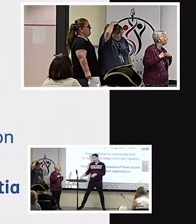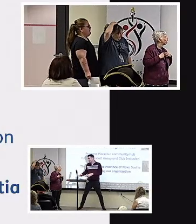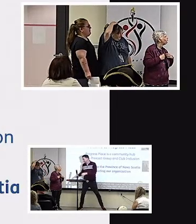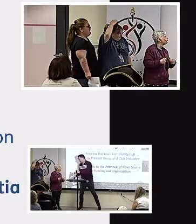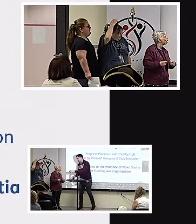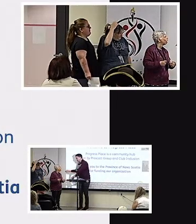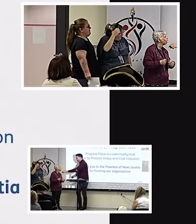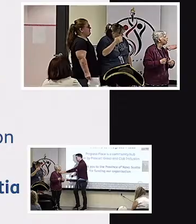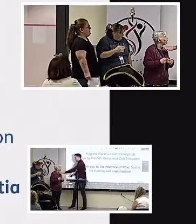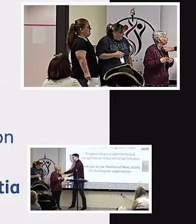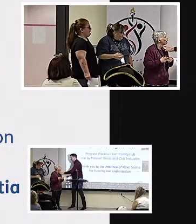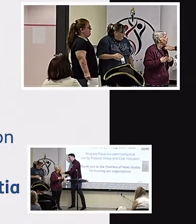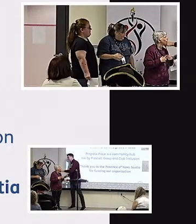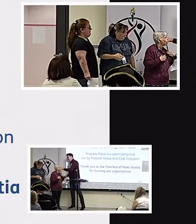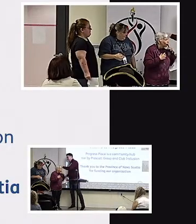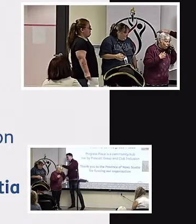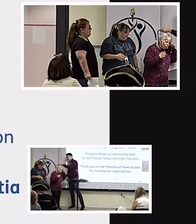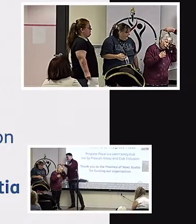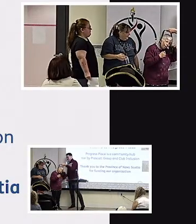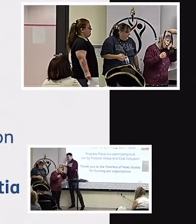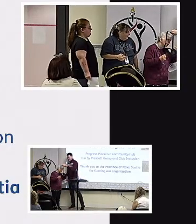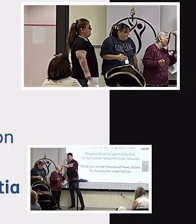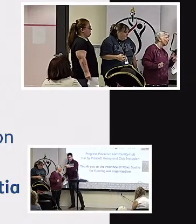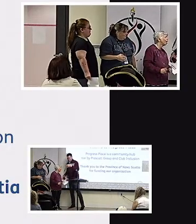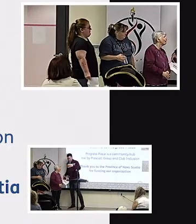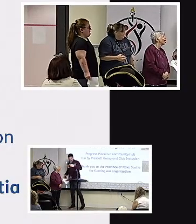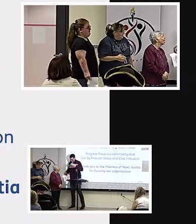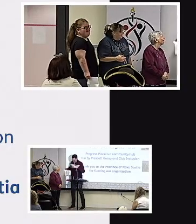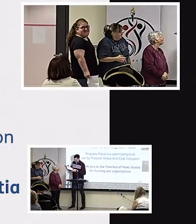Okay. Yeah, we'll just hold it then.